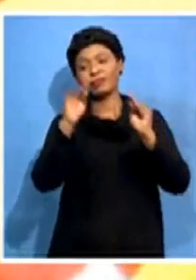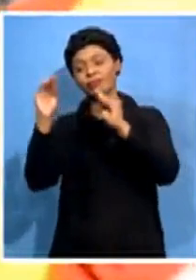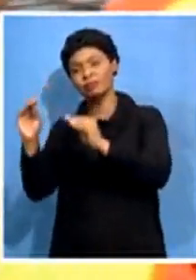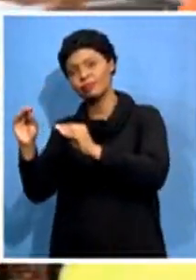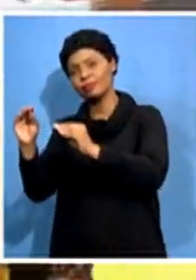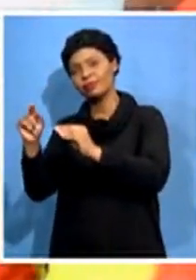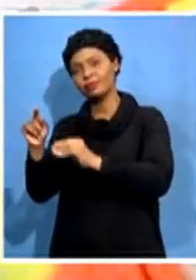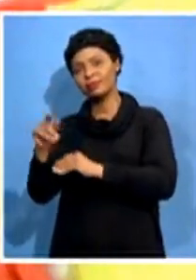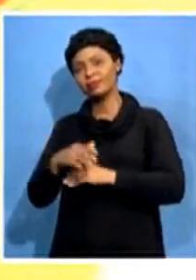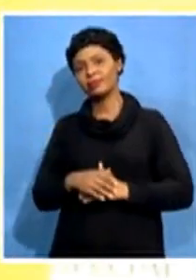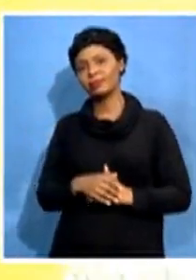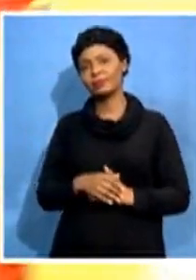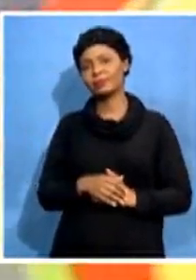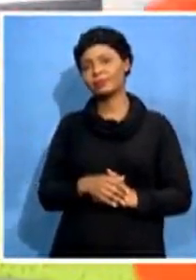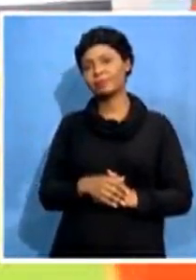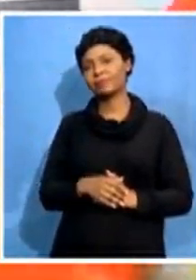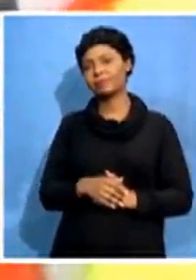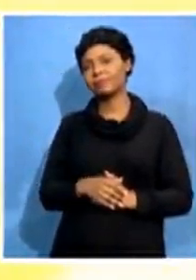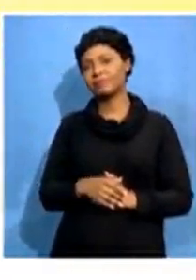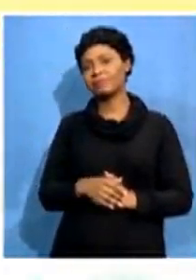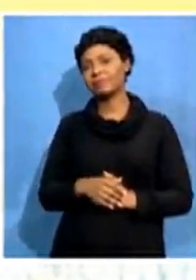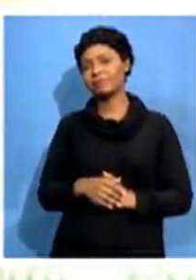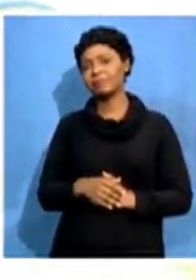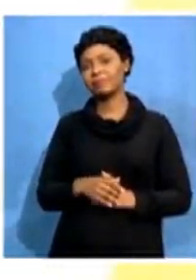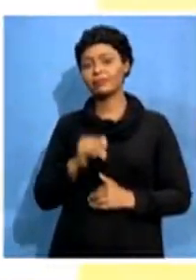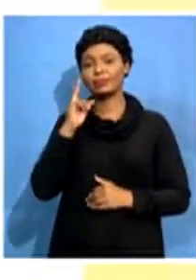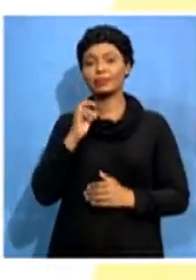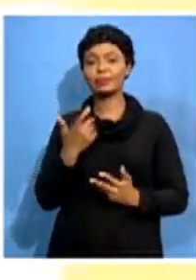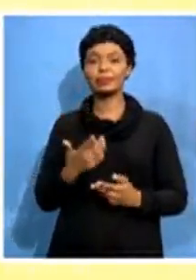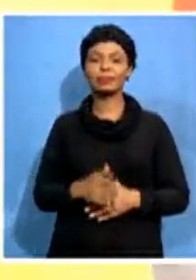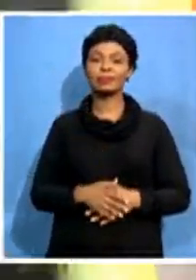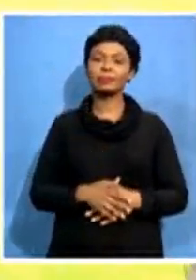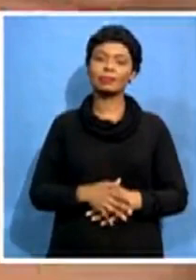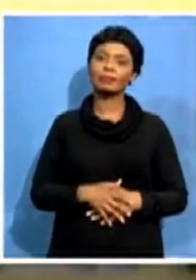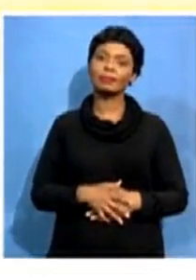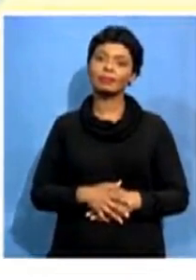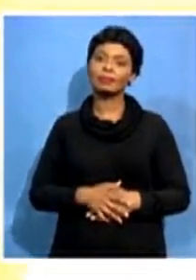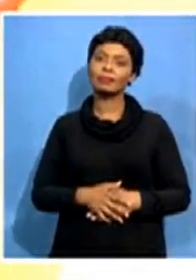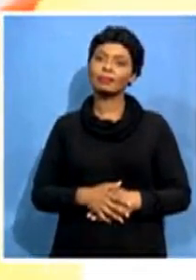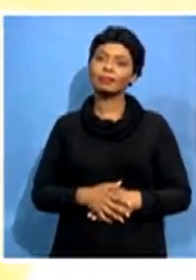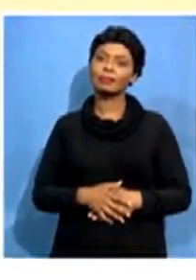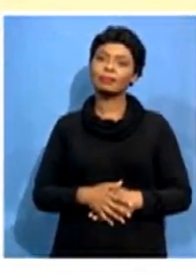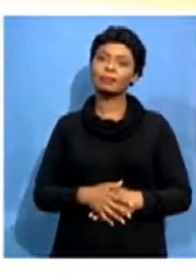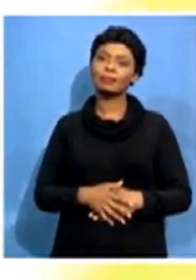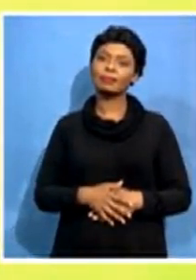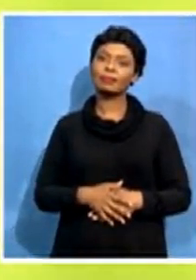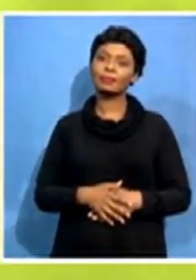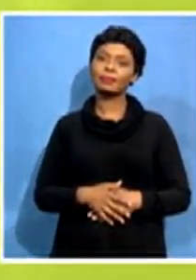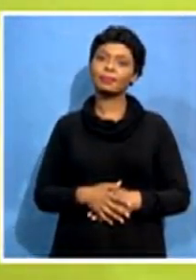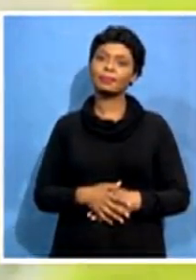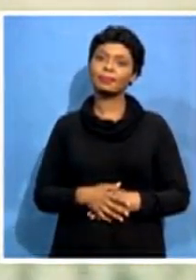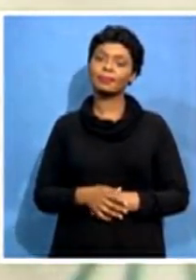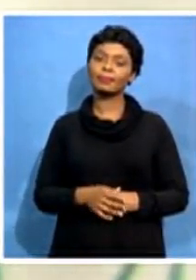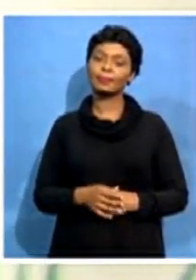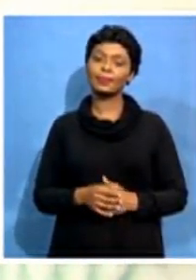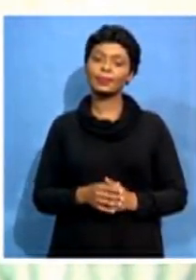kilometer. Thank you, Mr. President. Good luck. Thank you very much. Good luck. I wish you